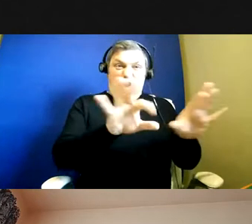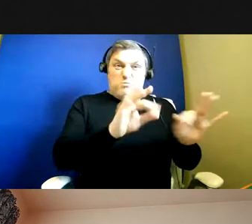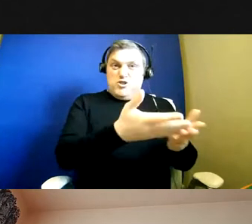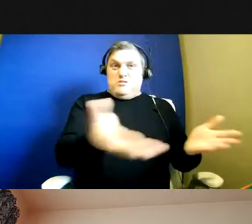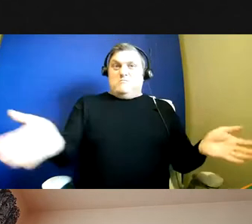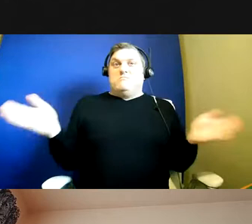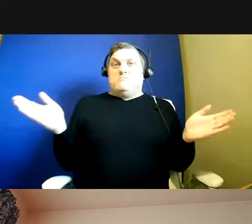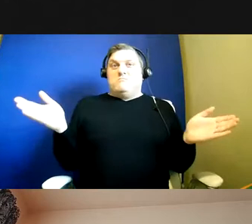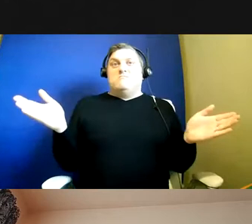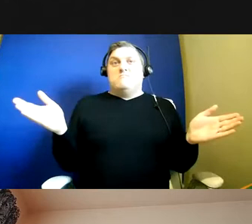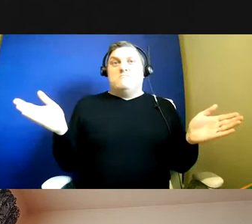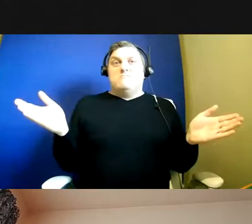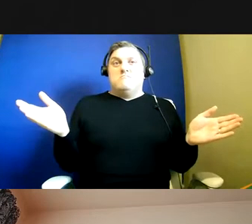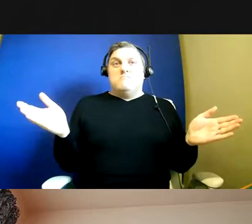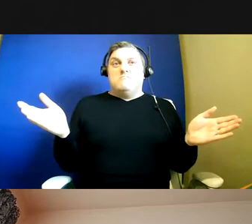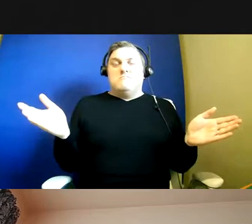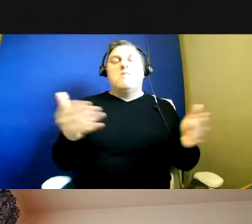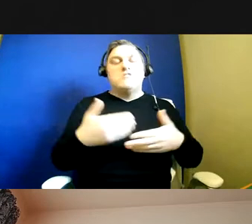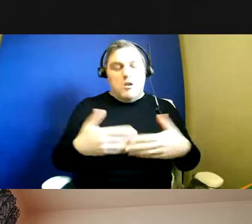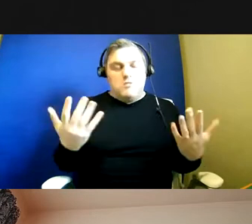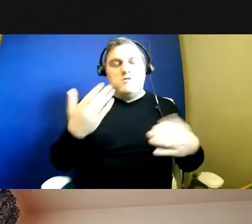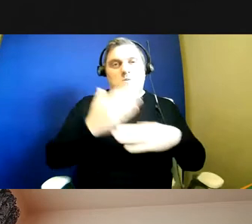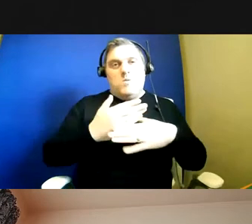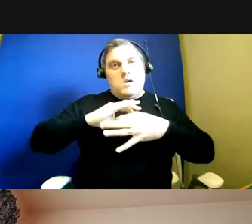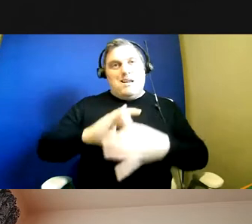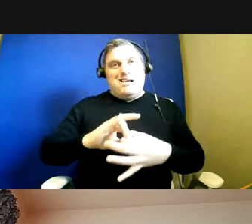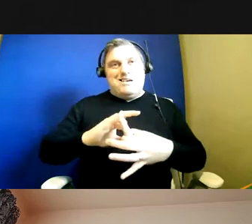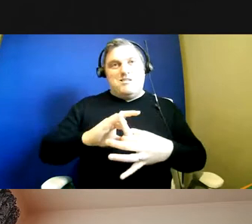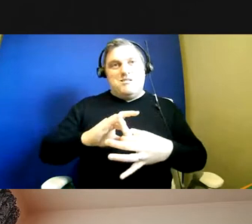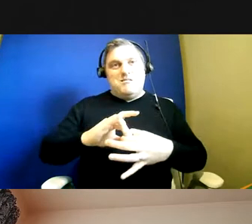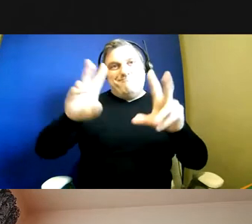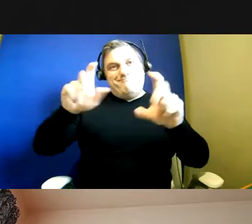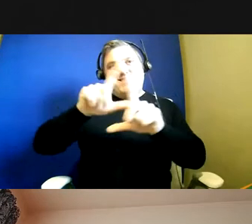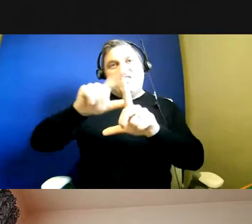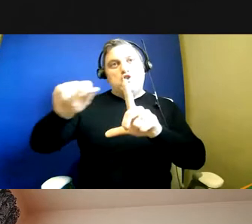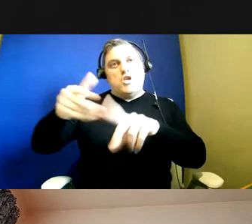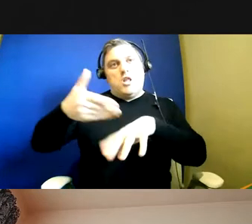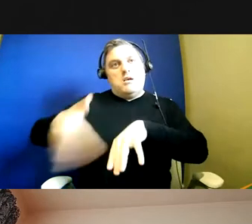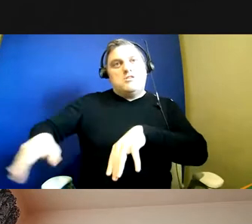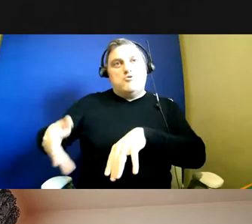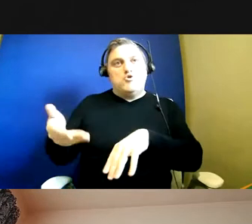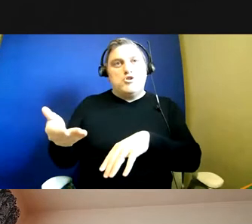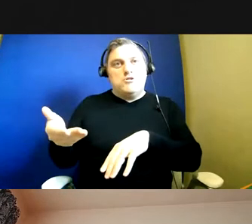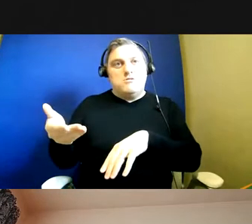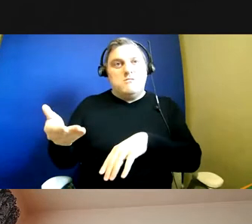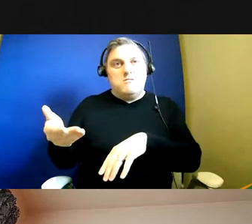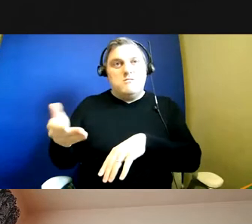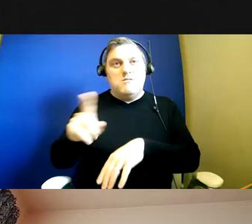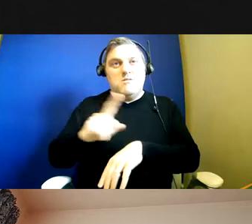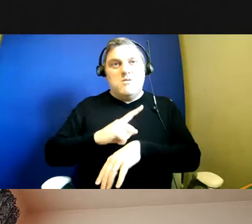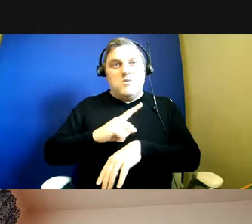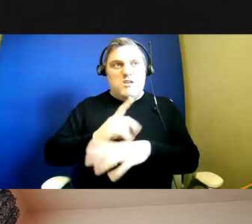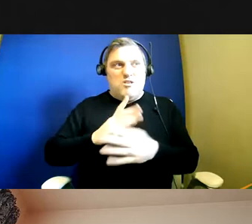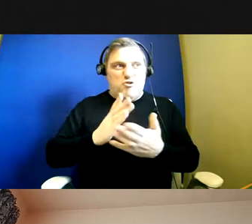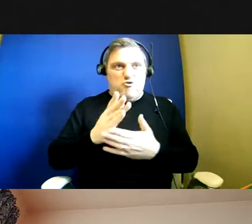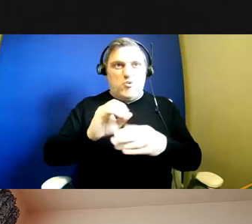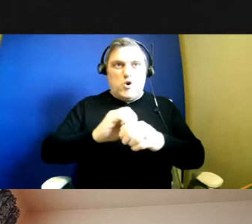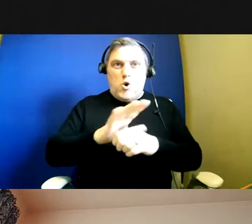really important. But there is a lot of work going on that about digital exclusion, because I think particularly with the